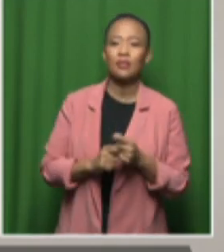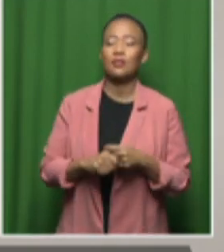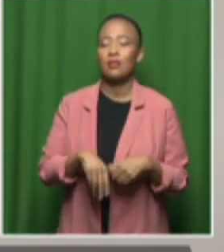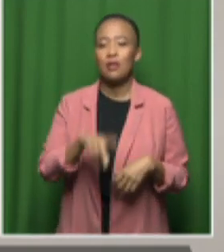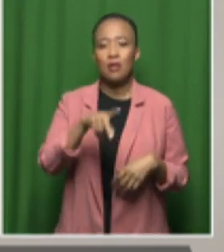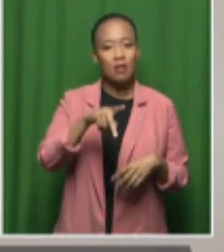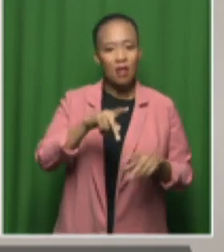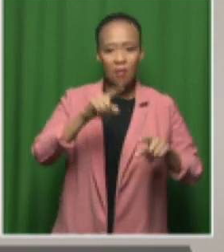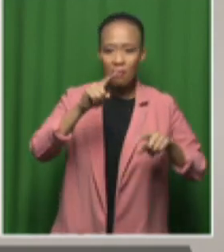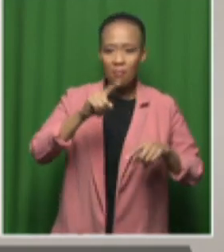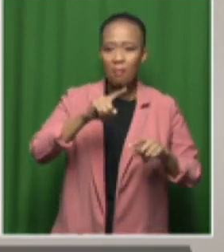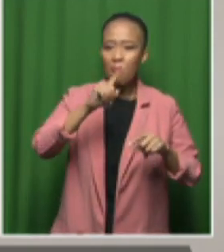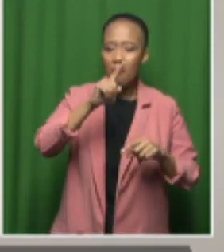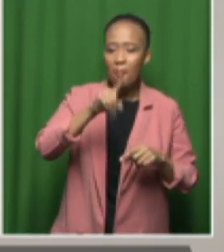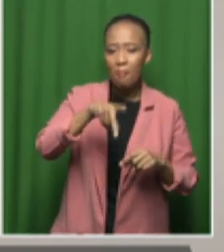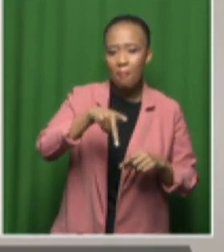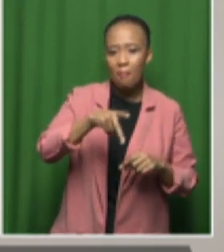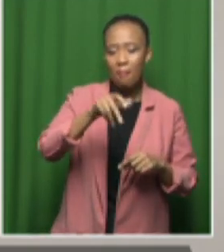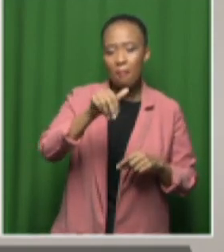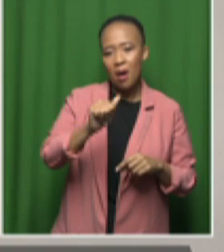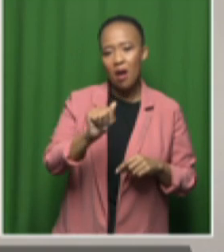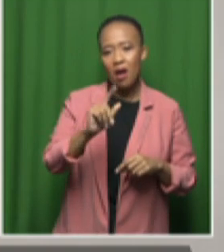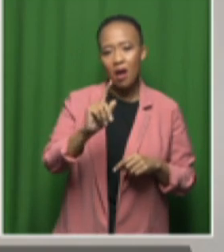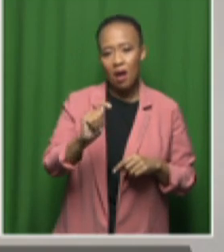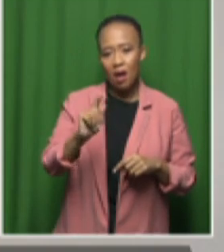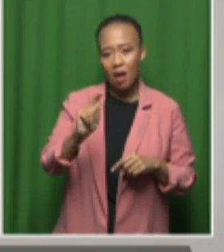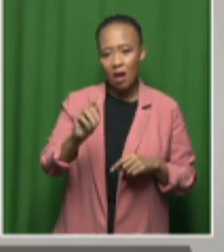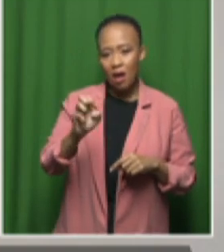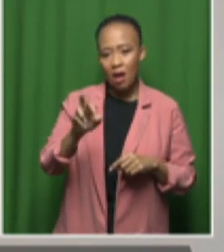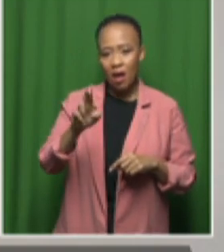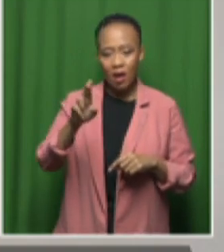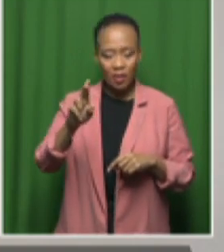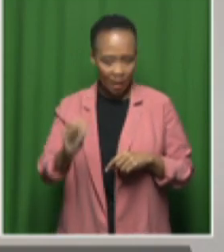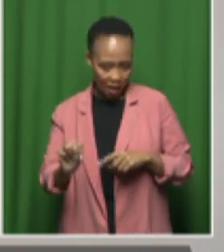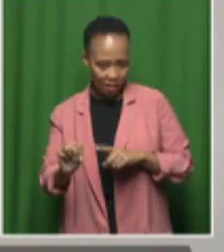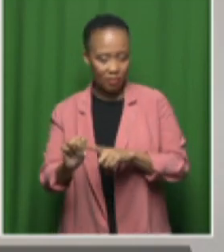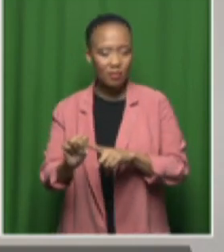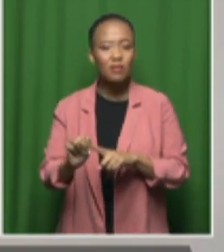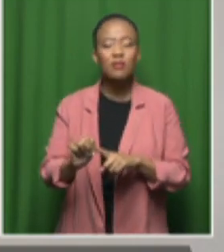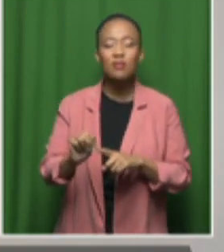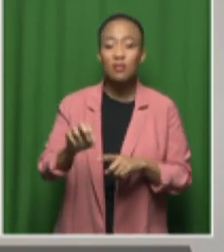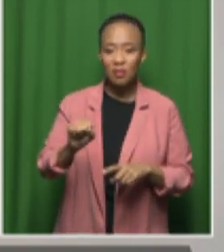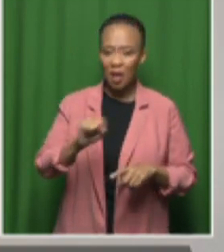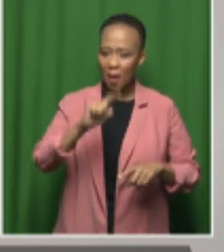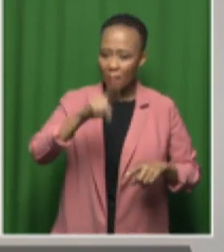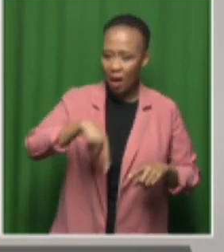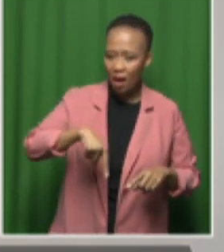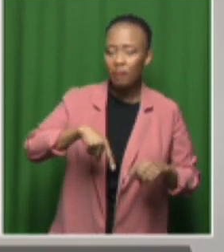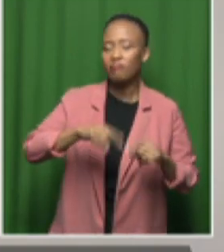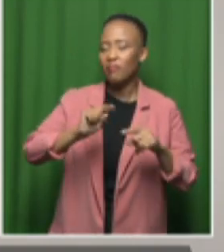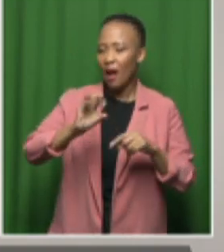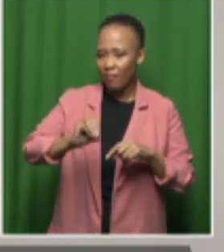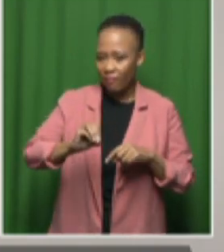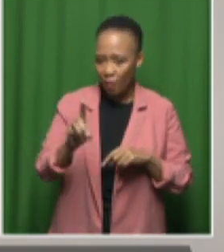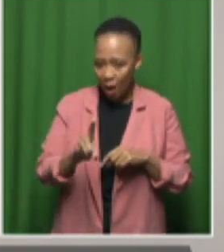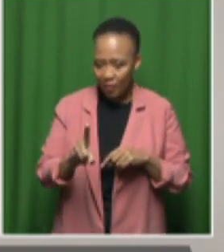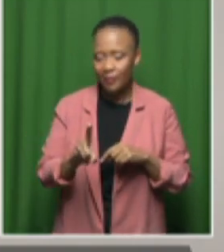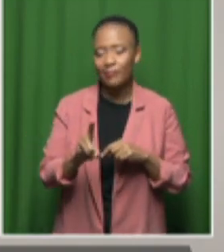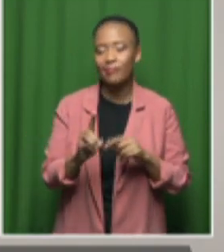to produce over the years. You will see subtle changes with patterns. You'll see subtle changes